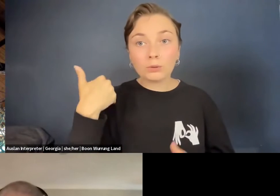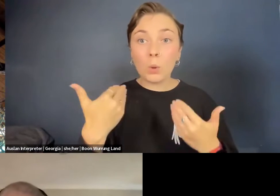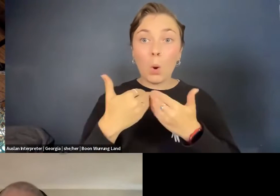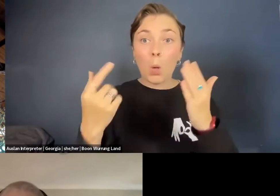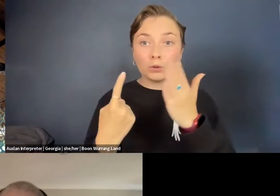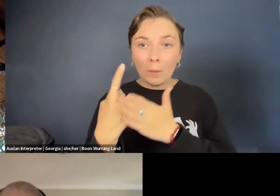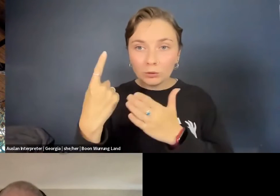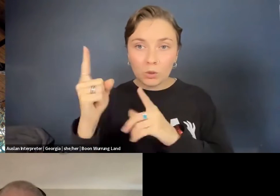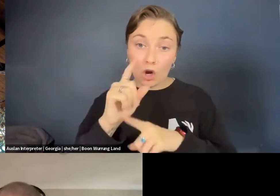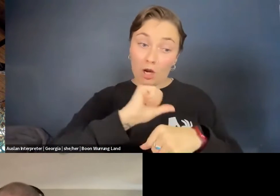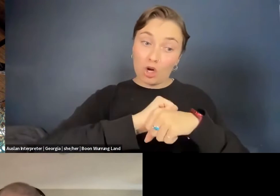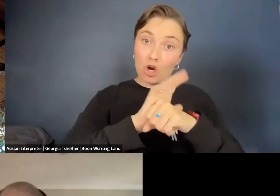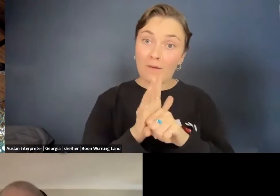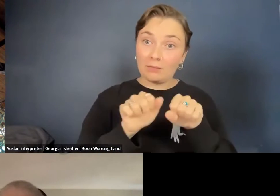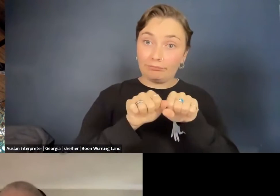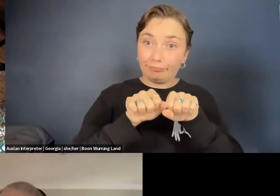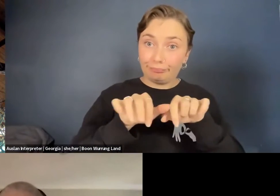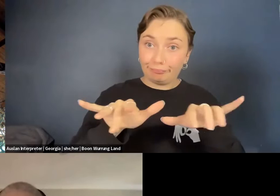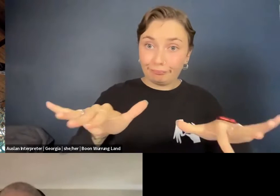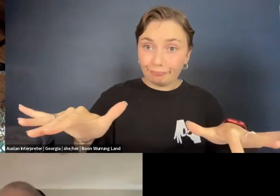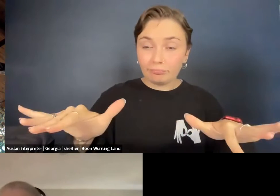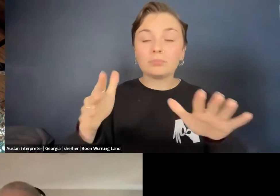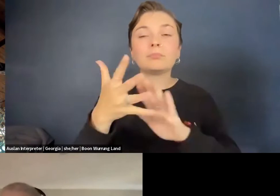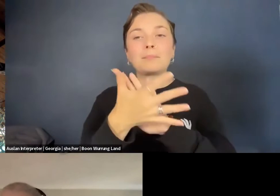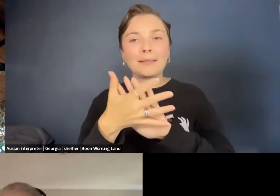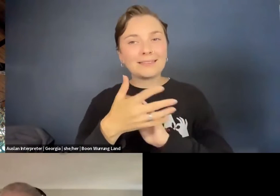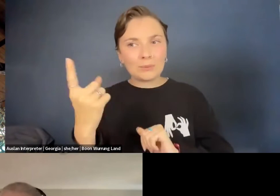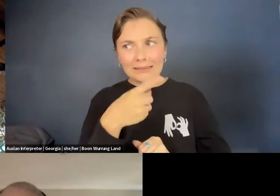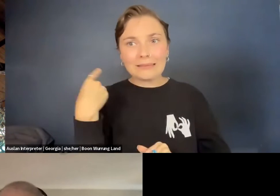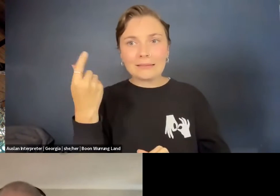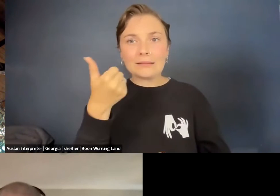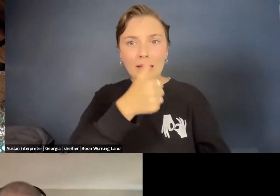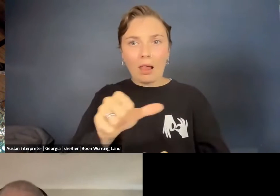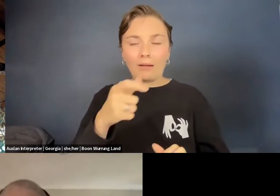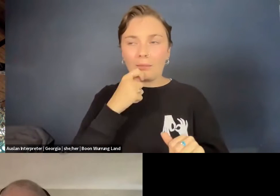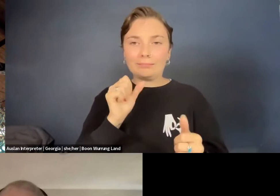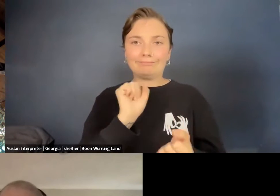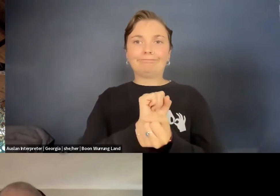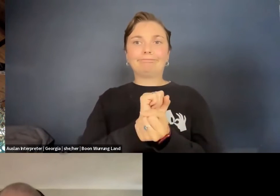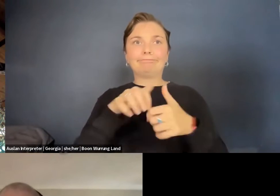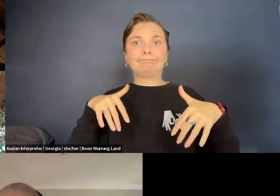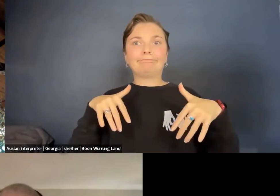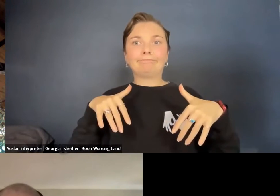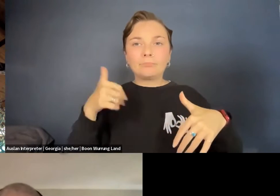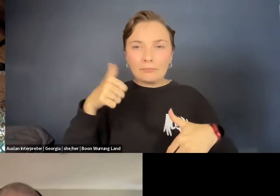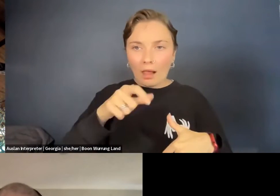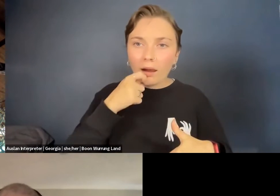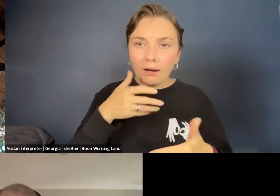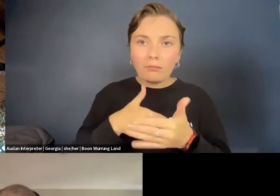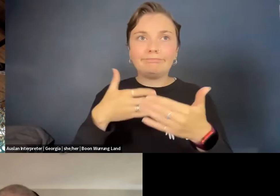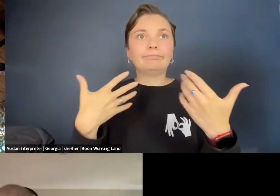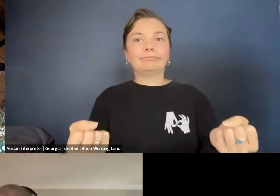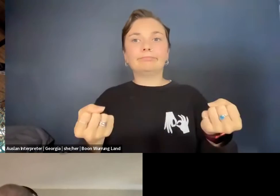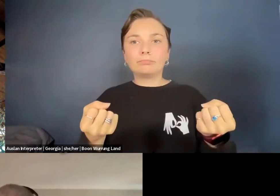the form of the COVID pandemic sees us still somewhat paralyzed, still somewhat stuck